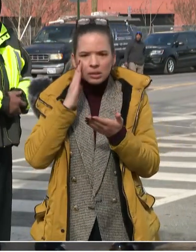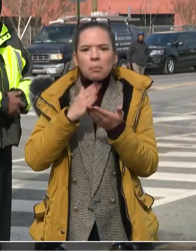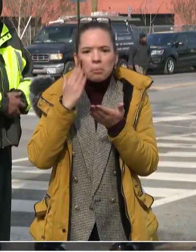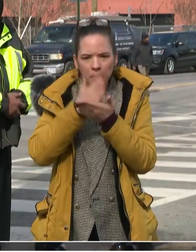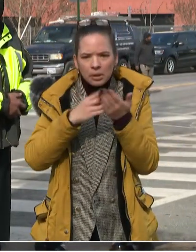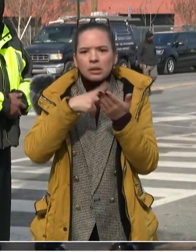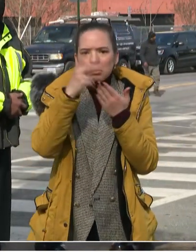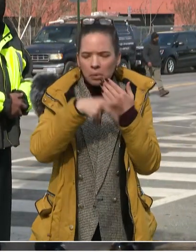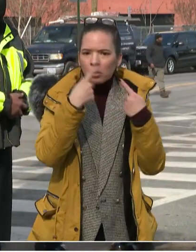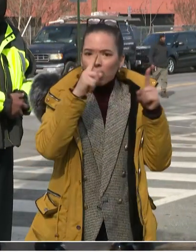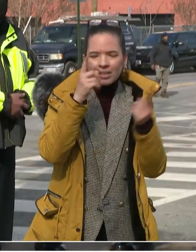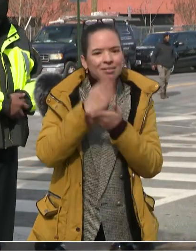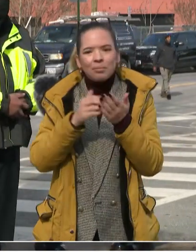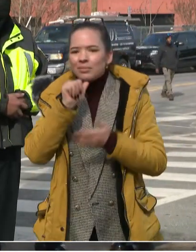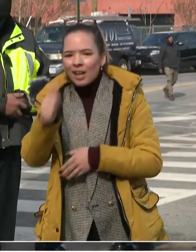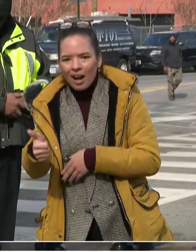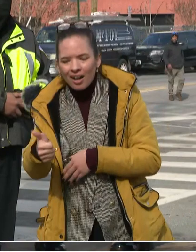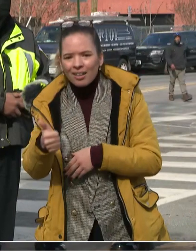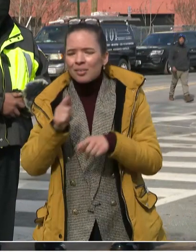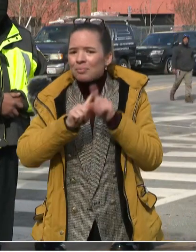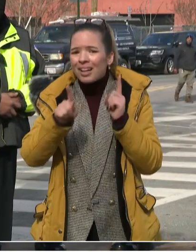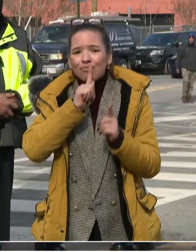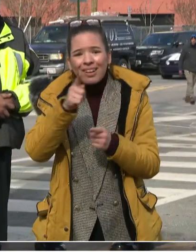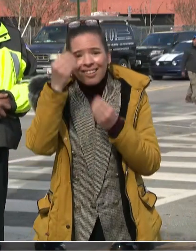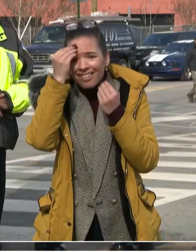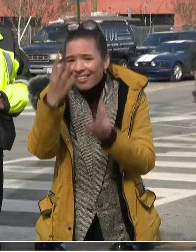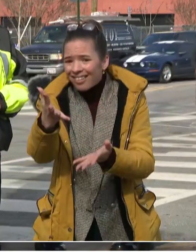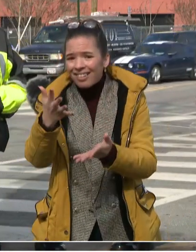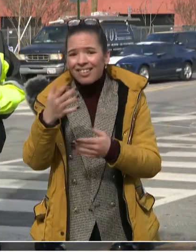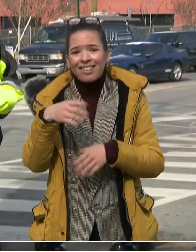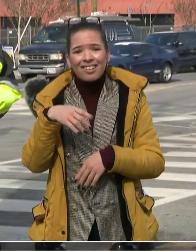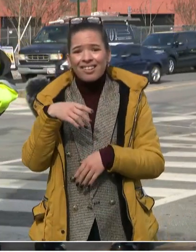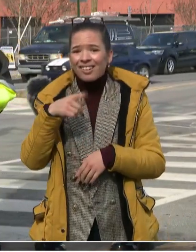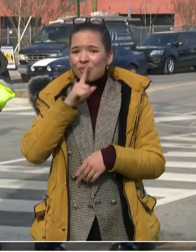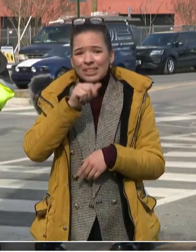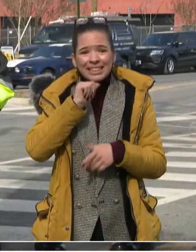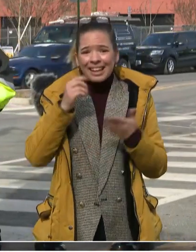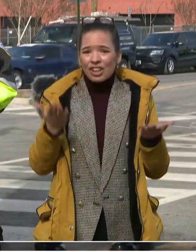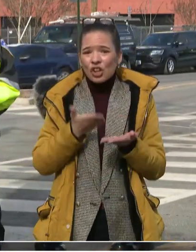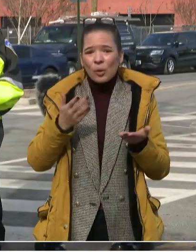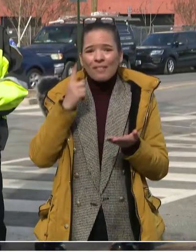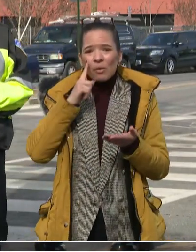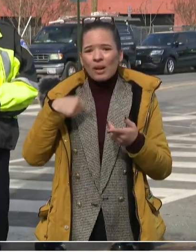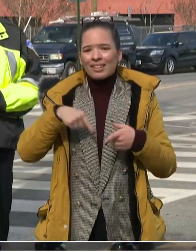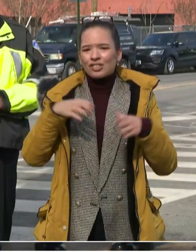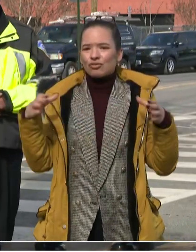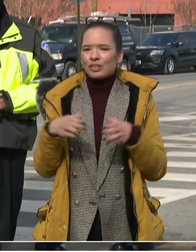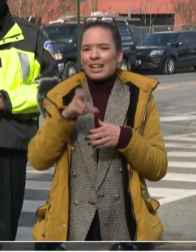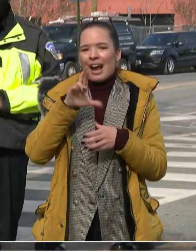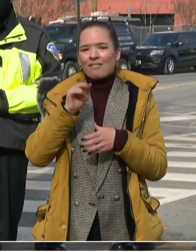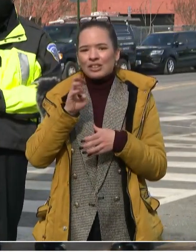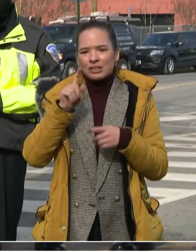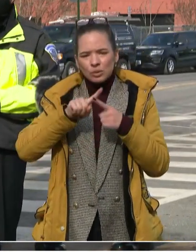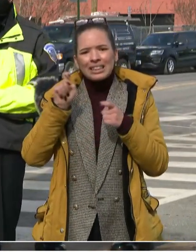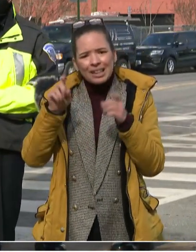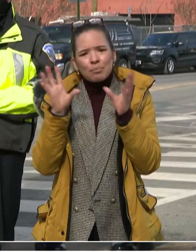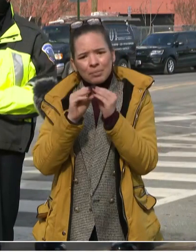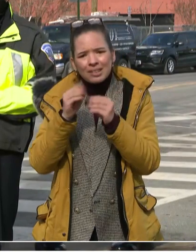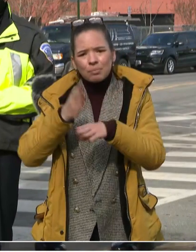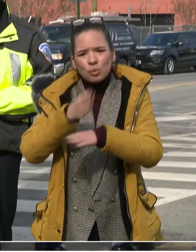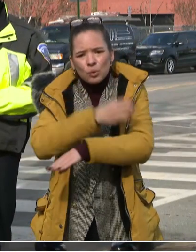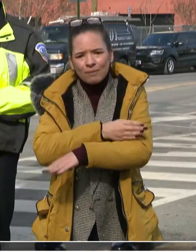But the blunt truth is, if it was working as well as it should have, we wouldn't be here having this press conference. And so we have to do better. We know